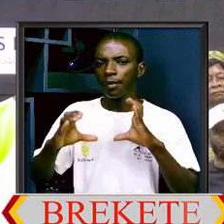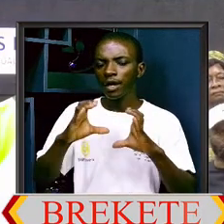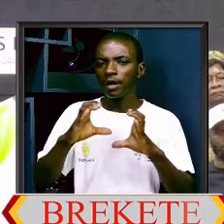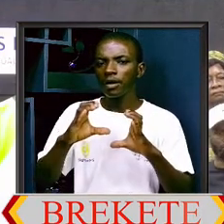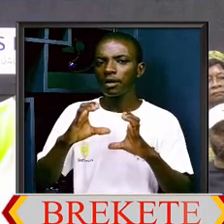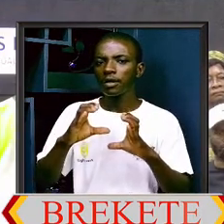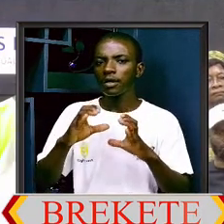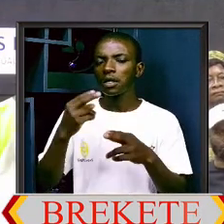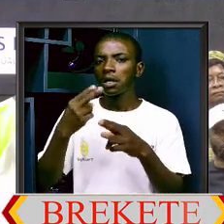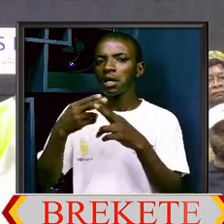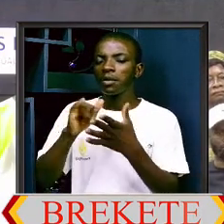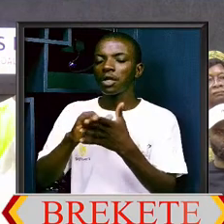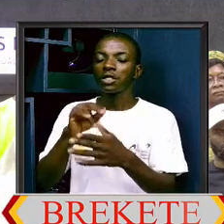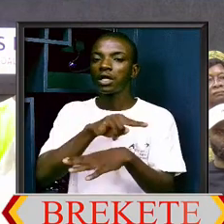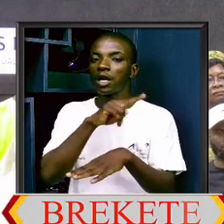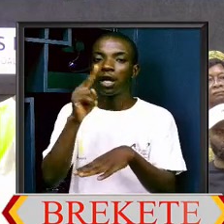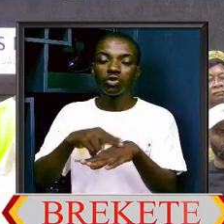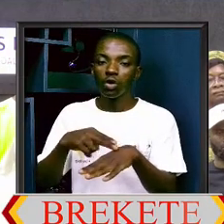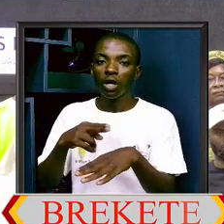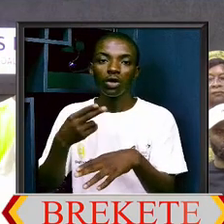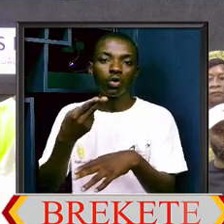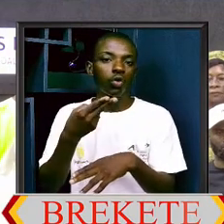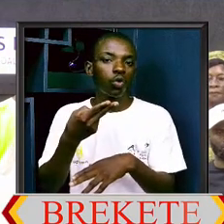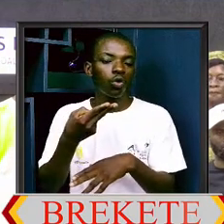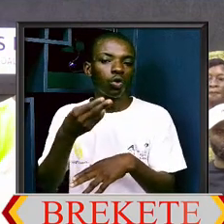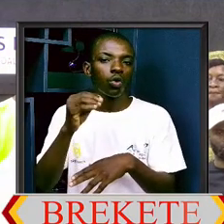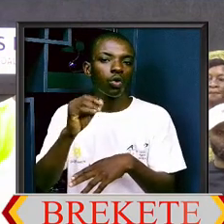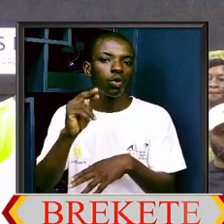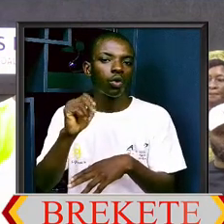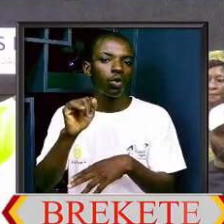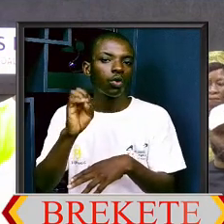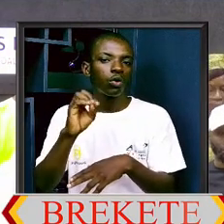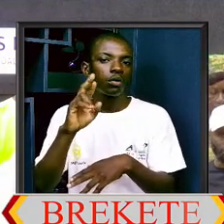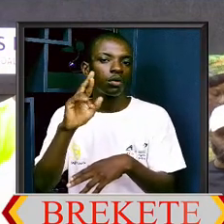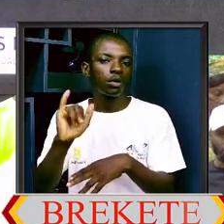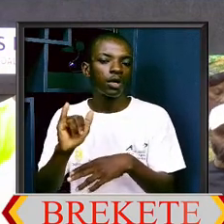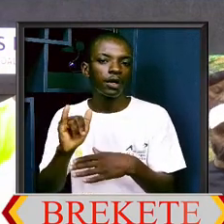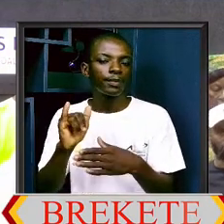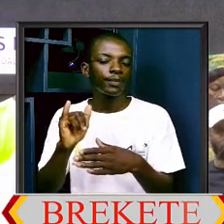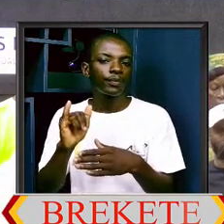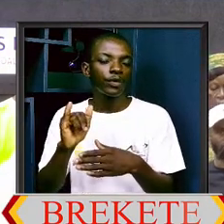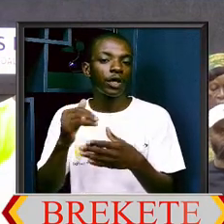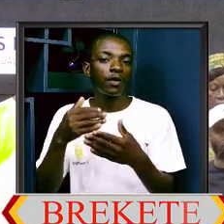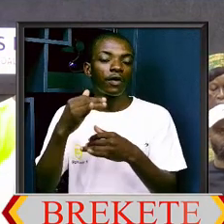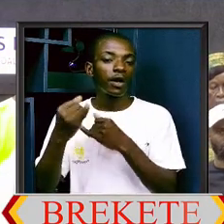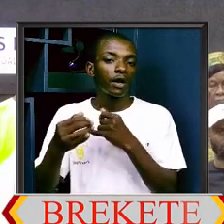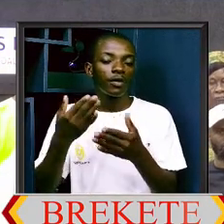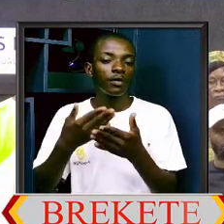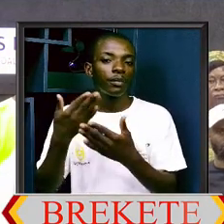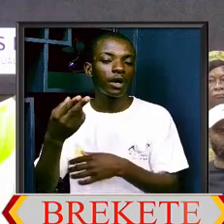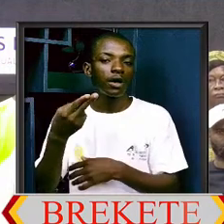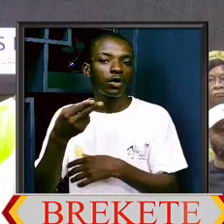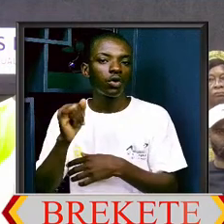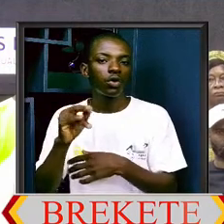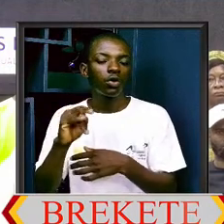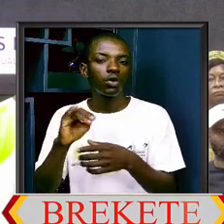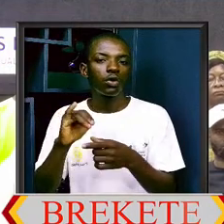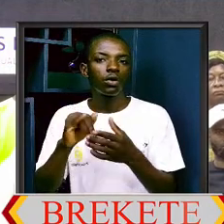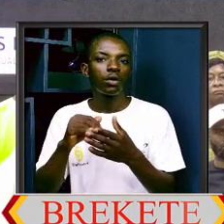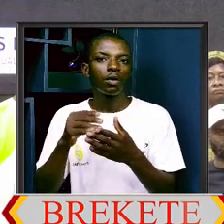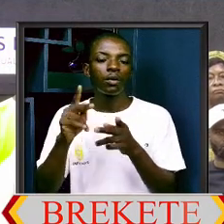natural honey the people when be say finally before if you buy honey from them you get